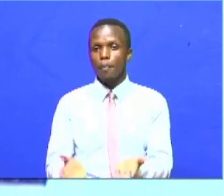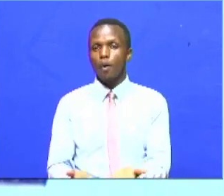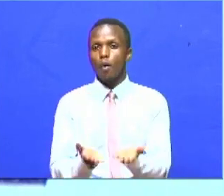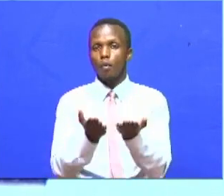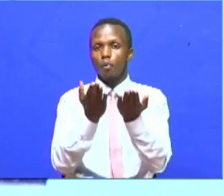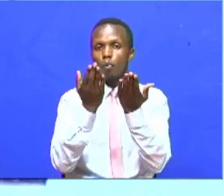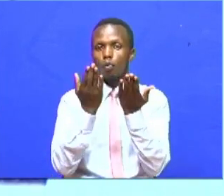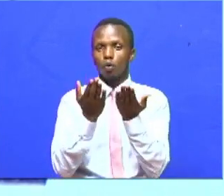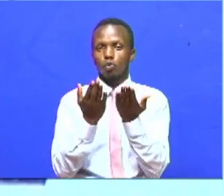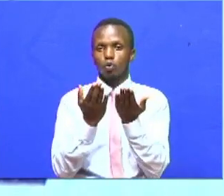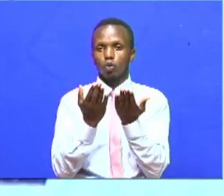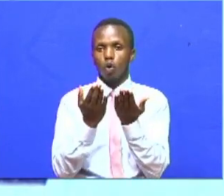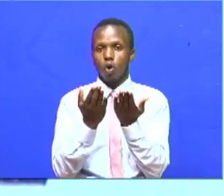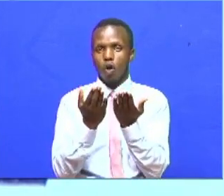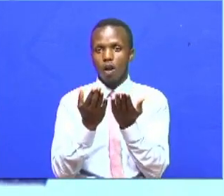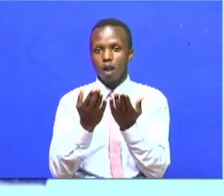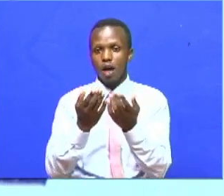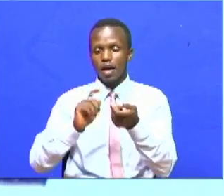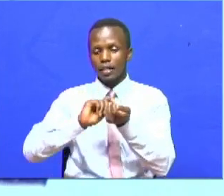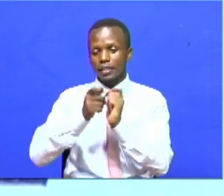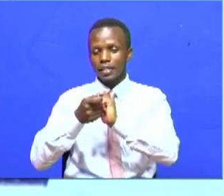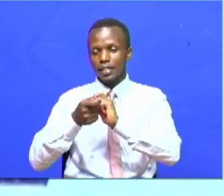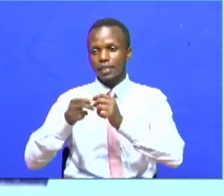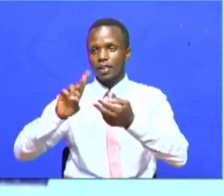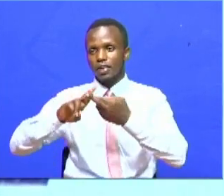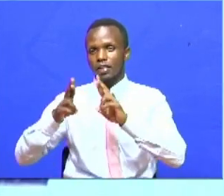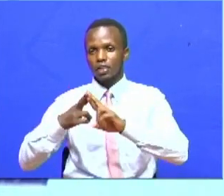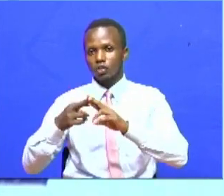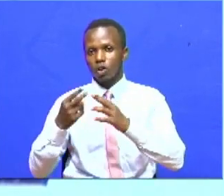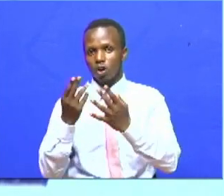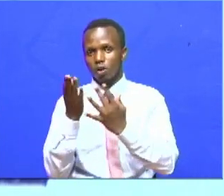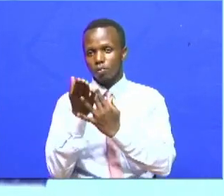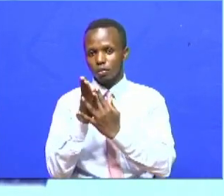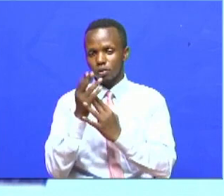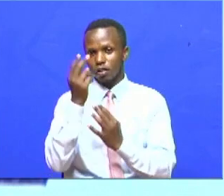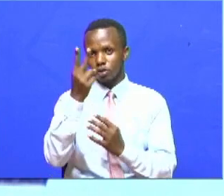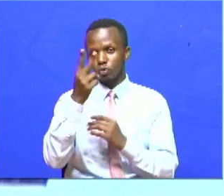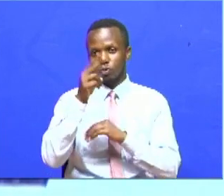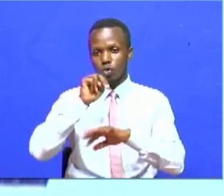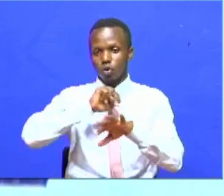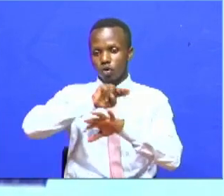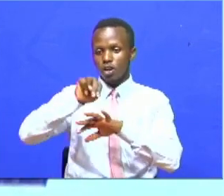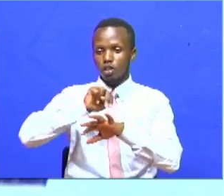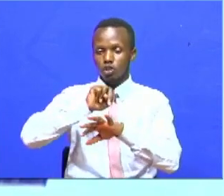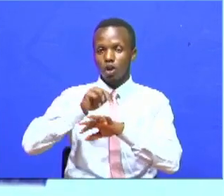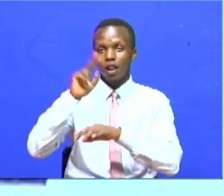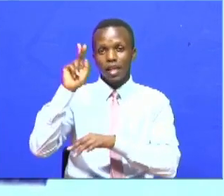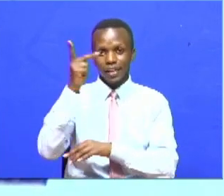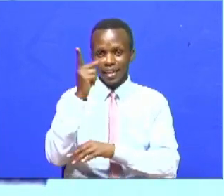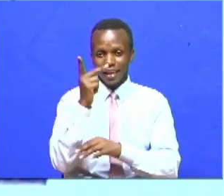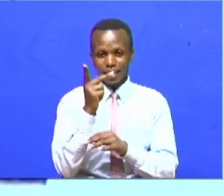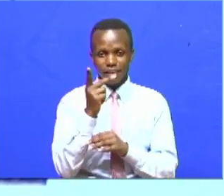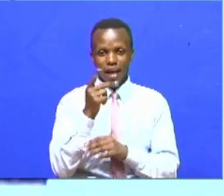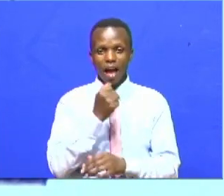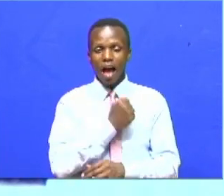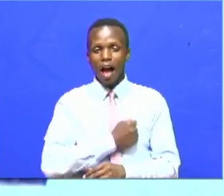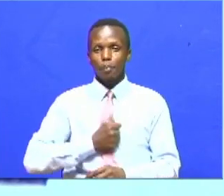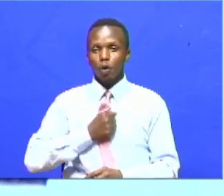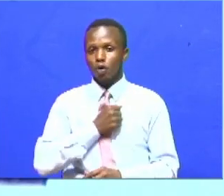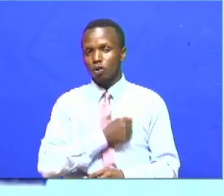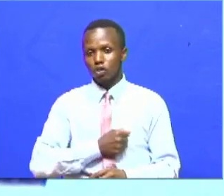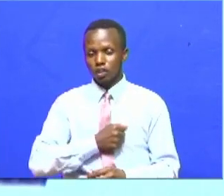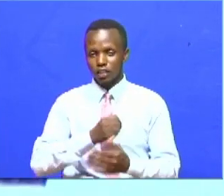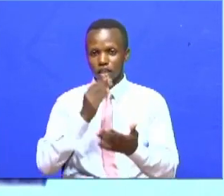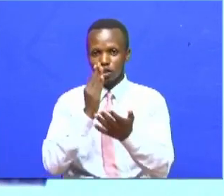of unhindered trade relations between nations. Kenya is unapologetic